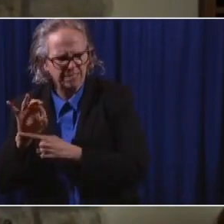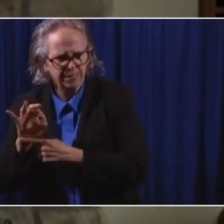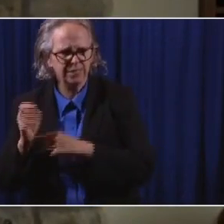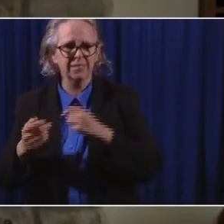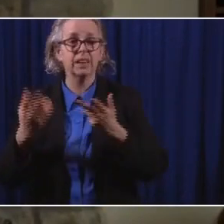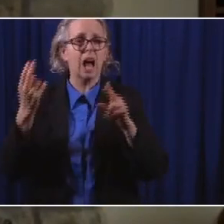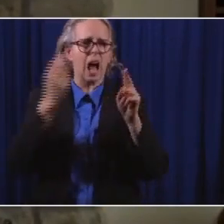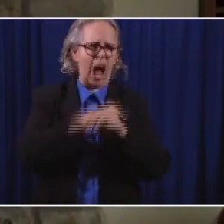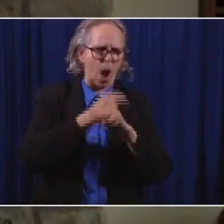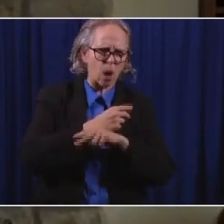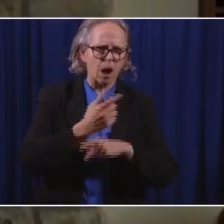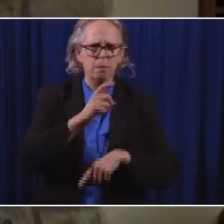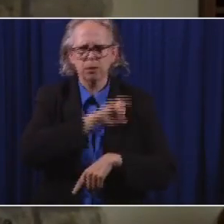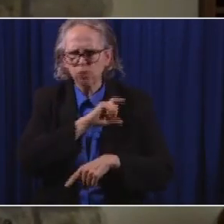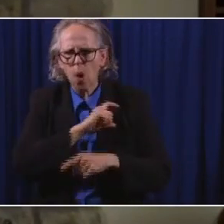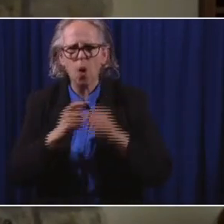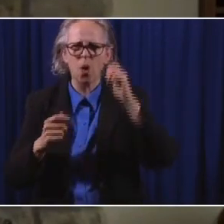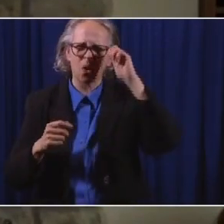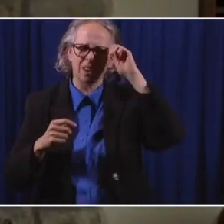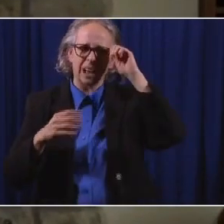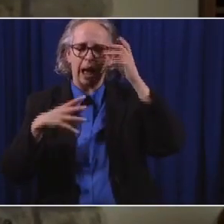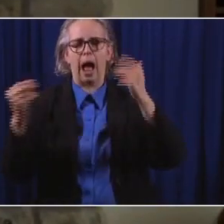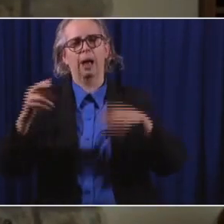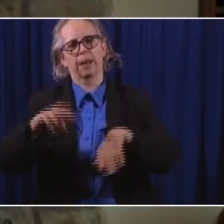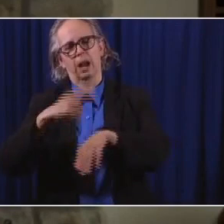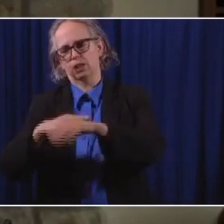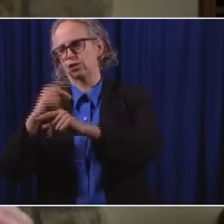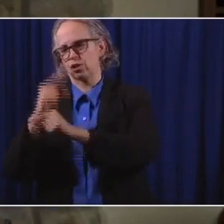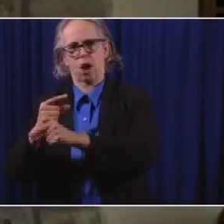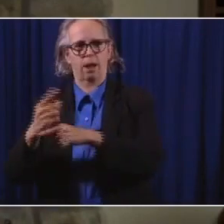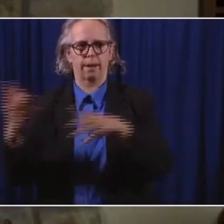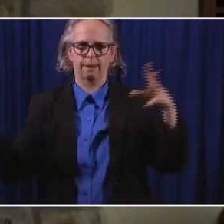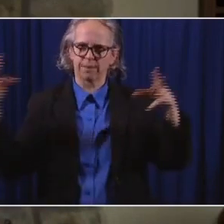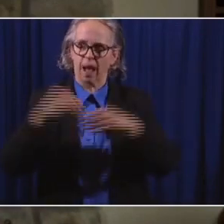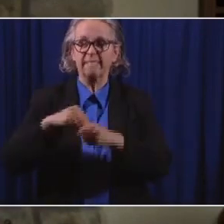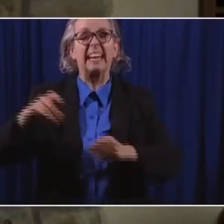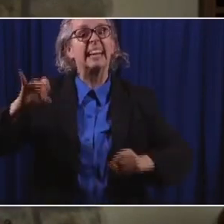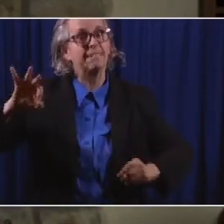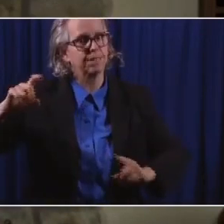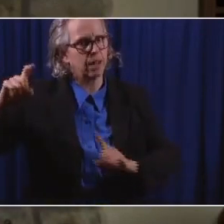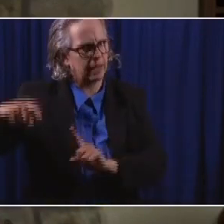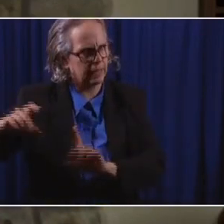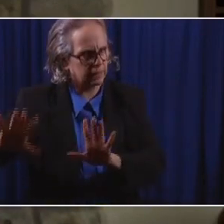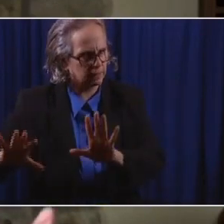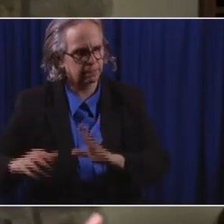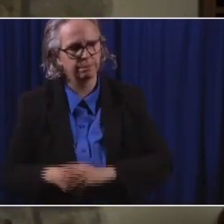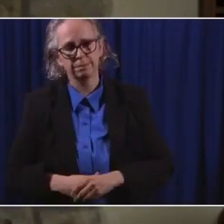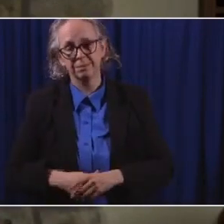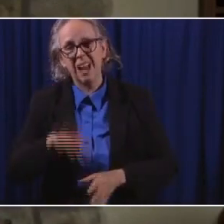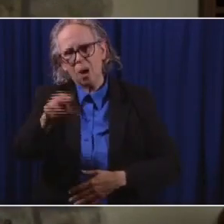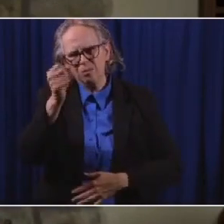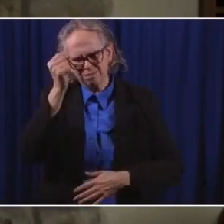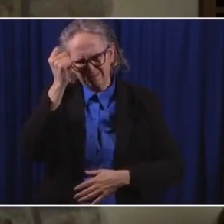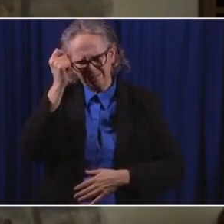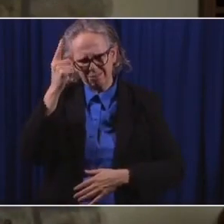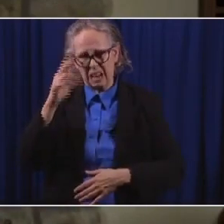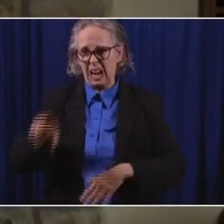have the National Guard. And so again, the National Guard is limited by federal law into what